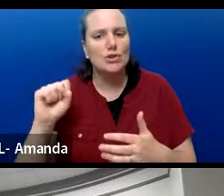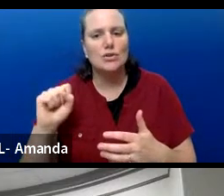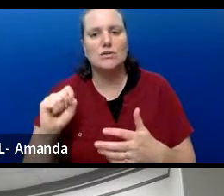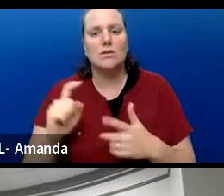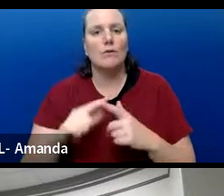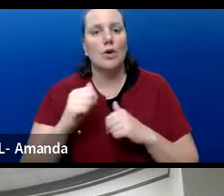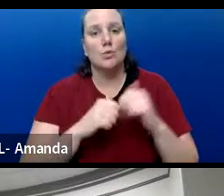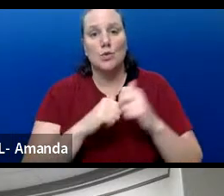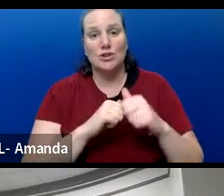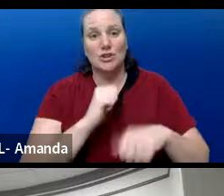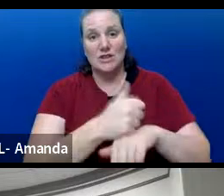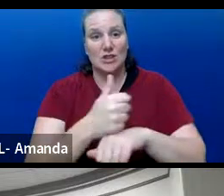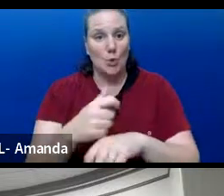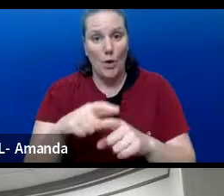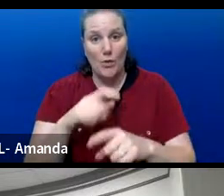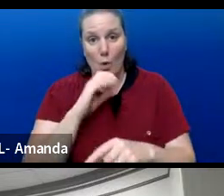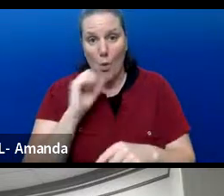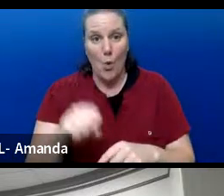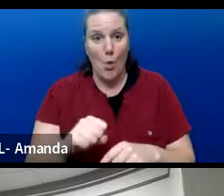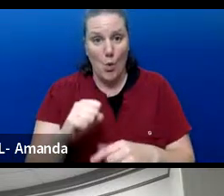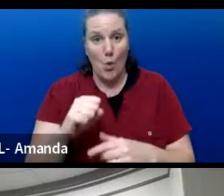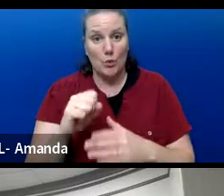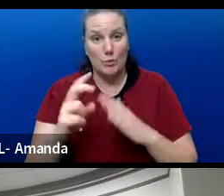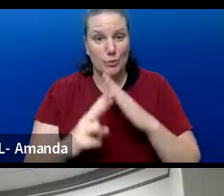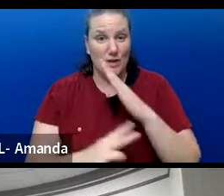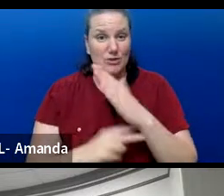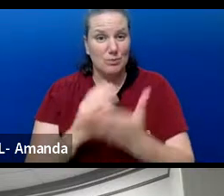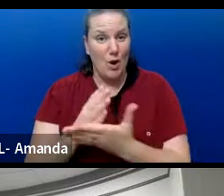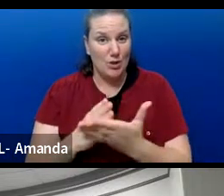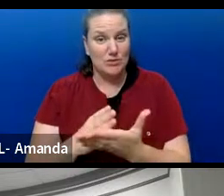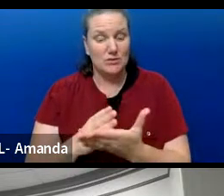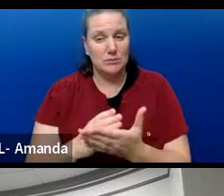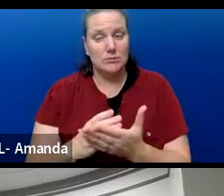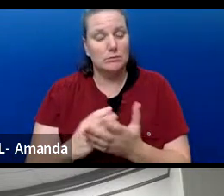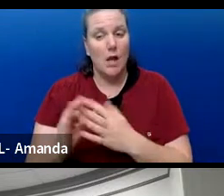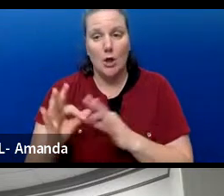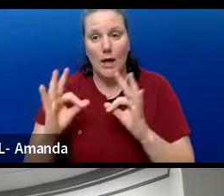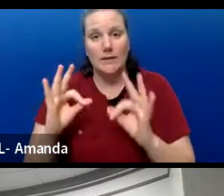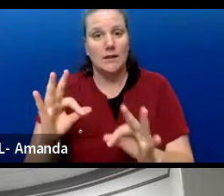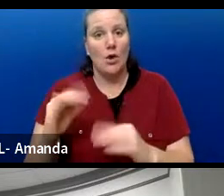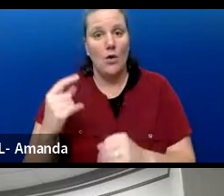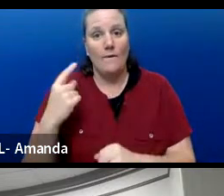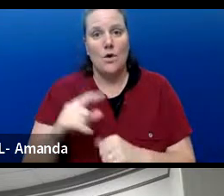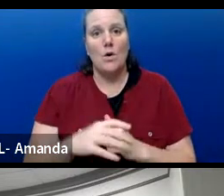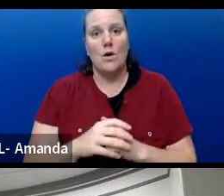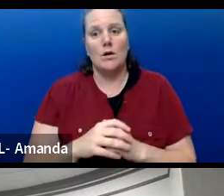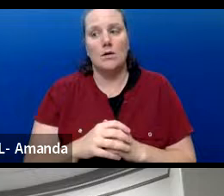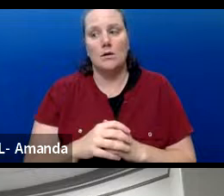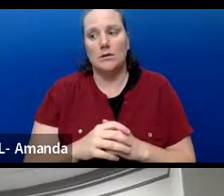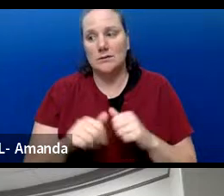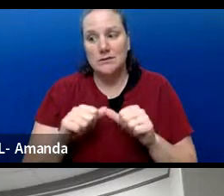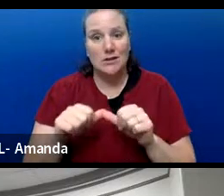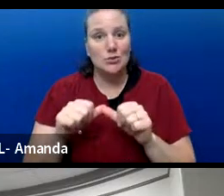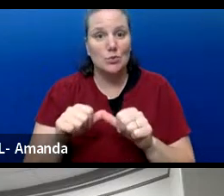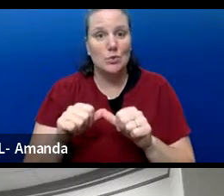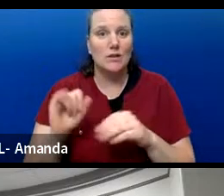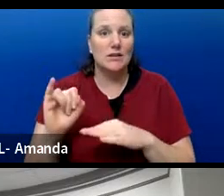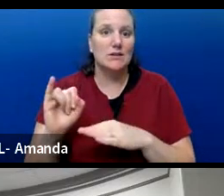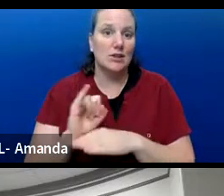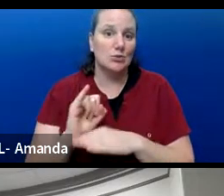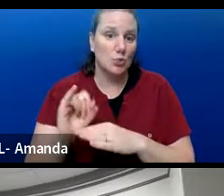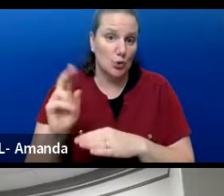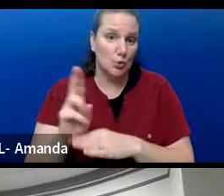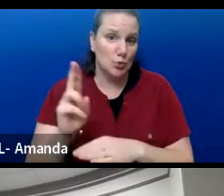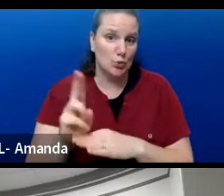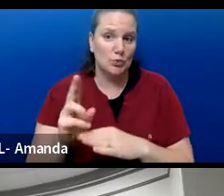maybe even actually the old bridge, parts of the old bridge that are ideal for continual industrial use. It may